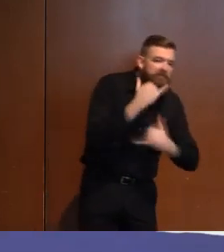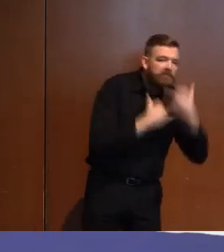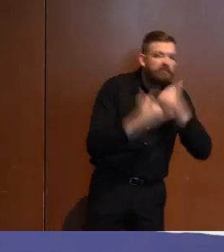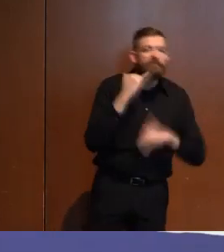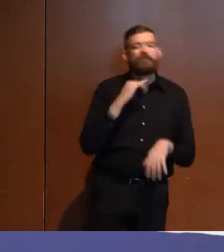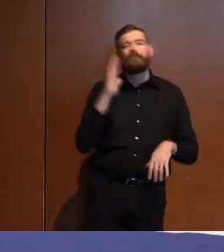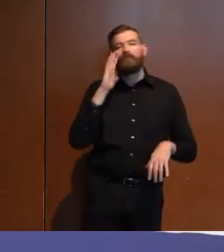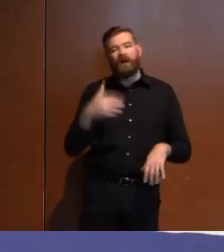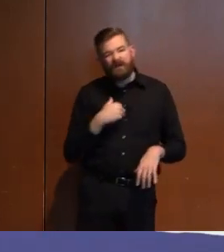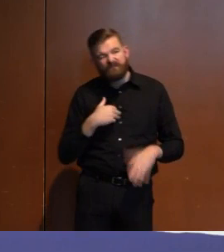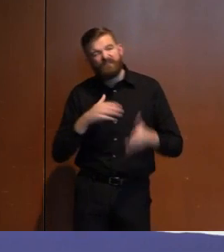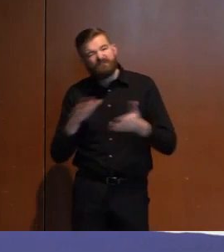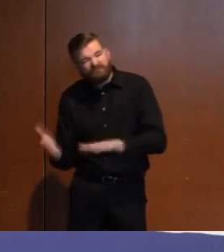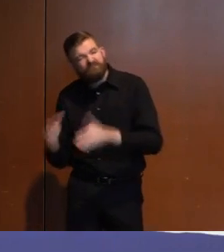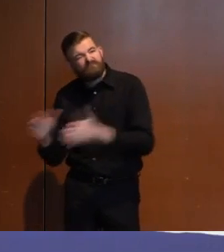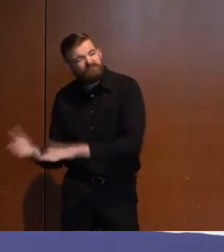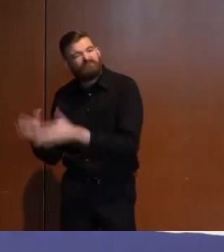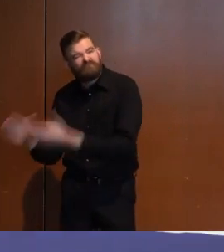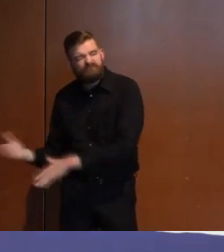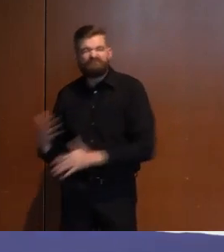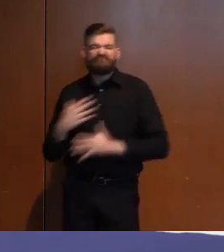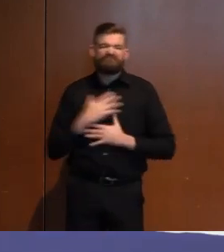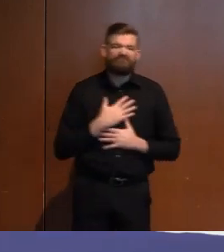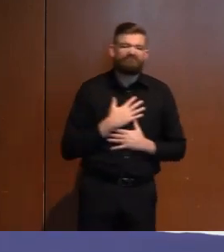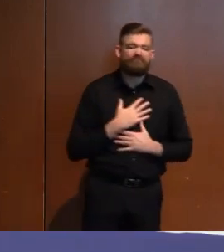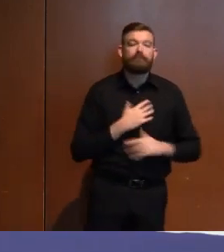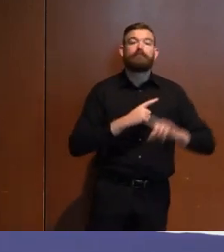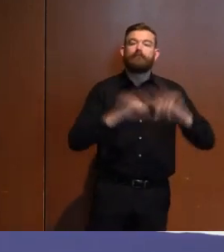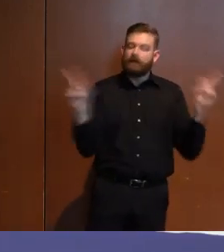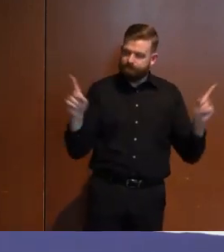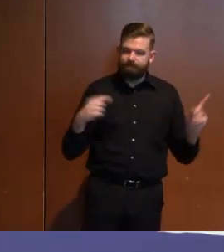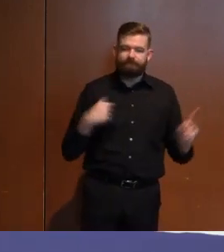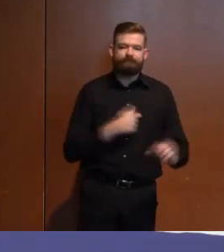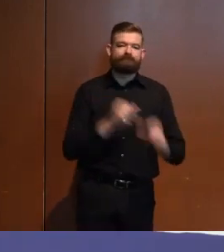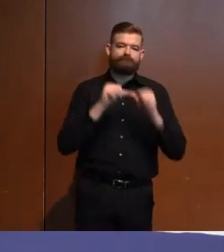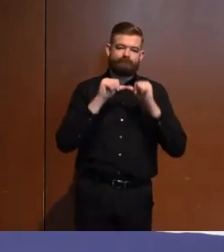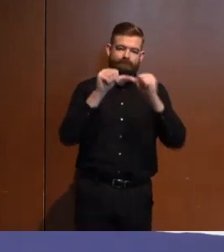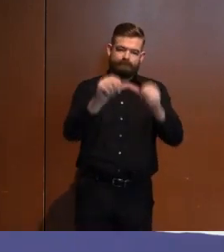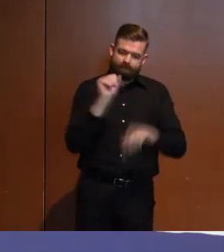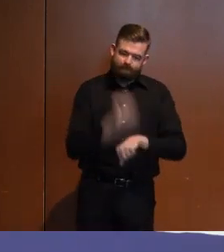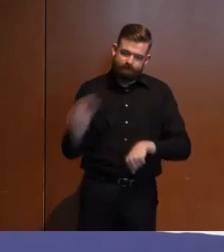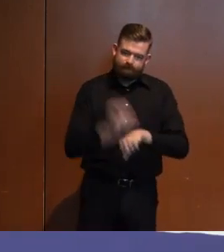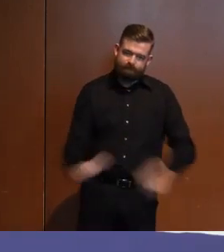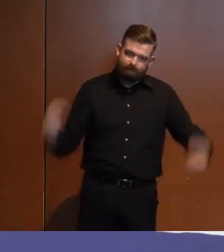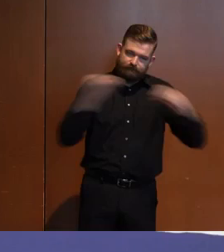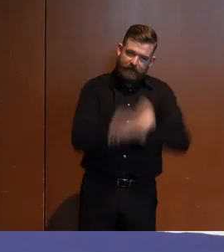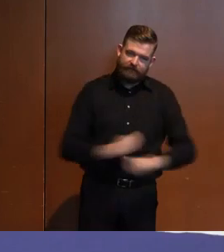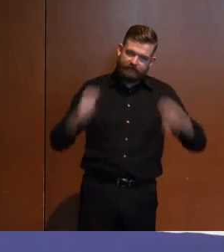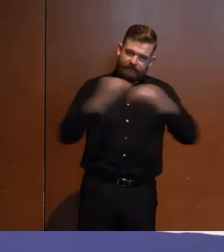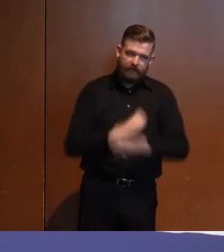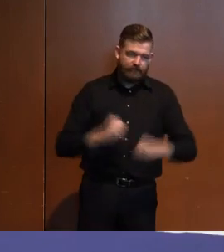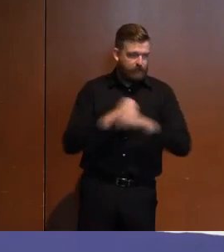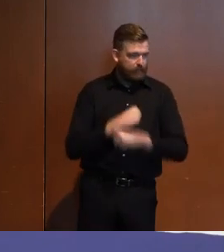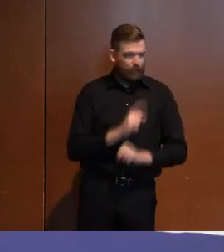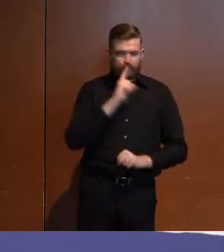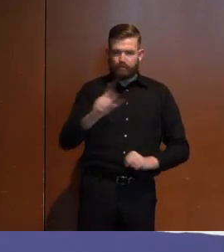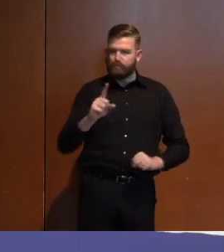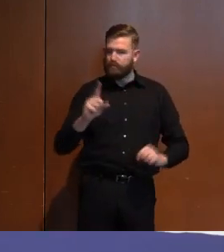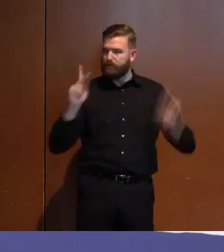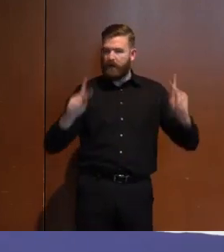already. But we will fight to the death to save lives, to keep the amount of sick persons as low